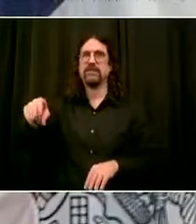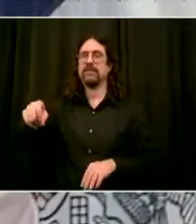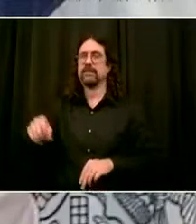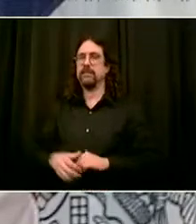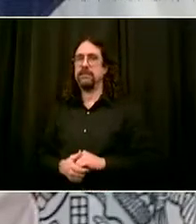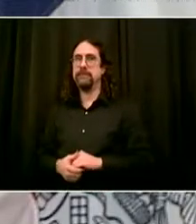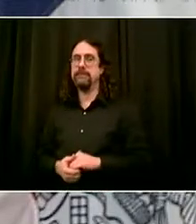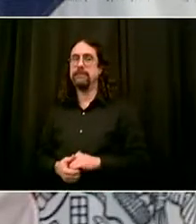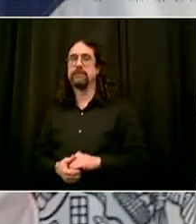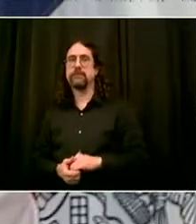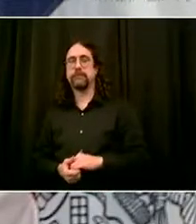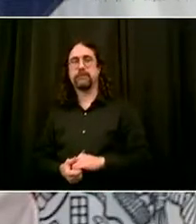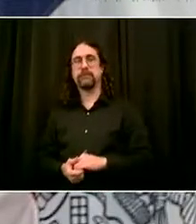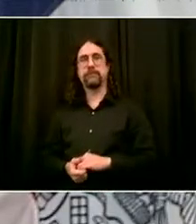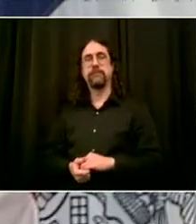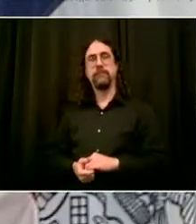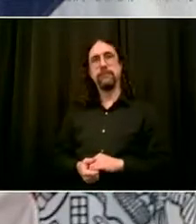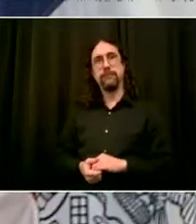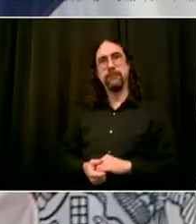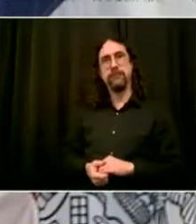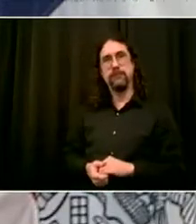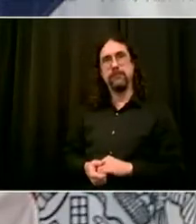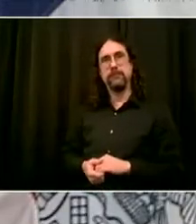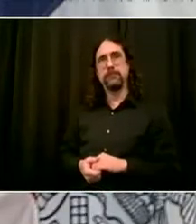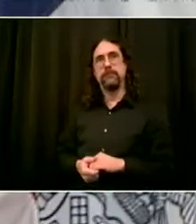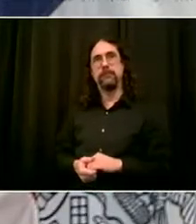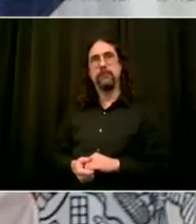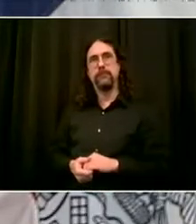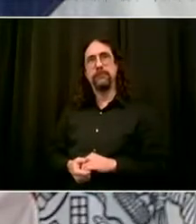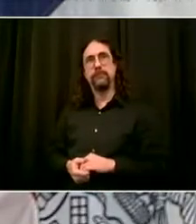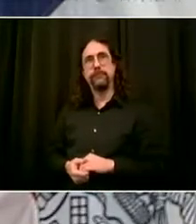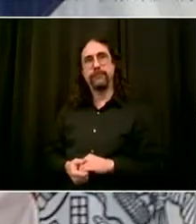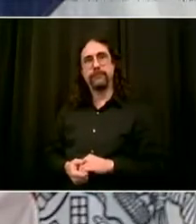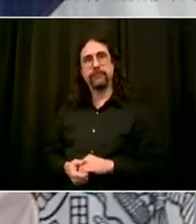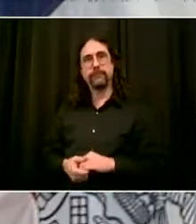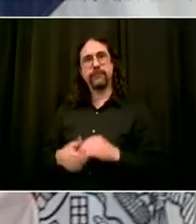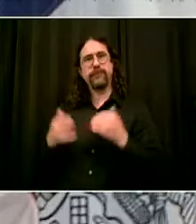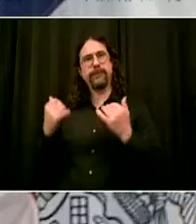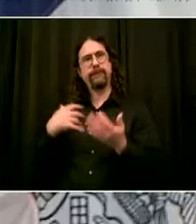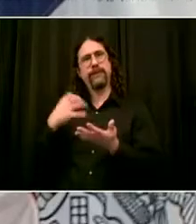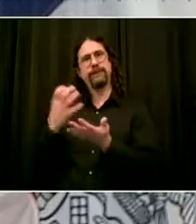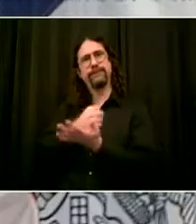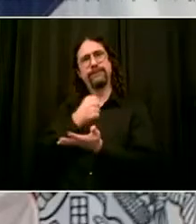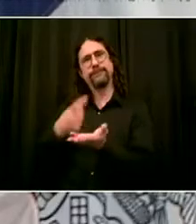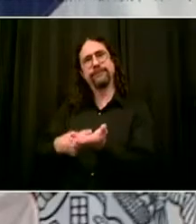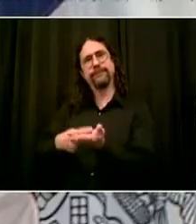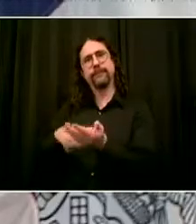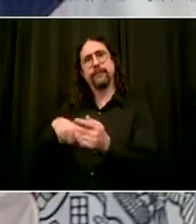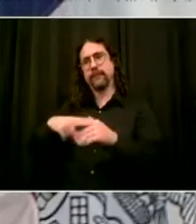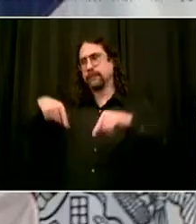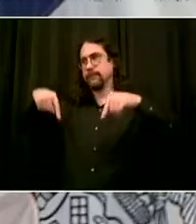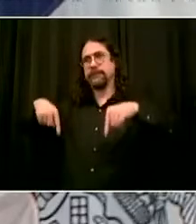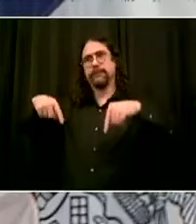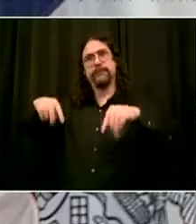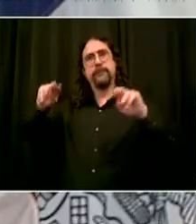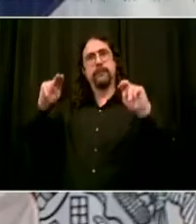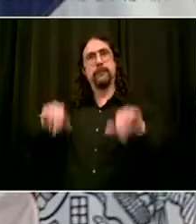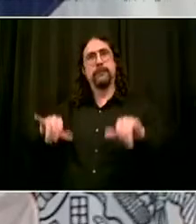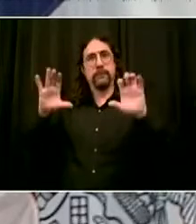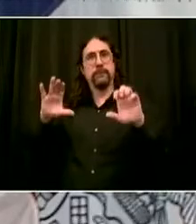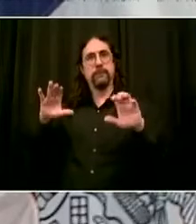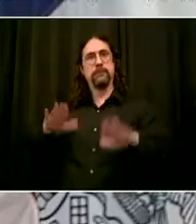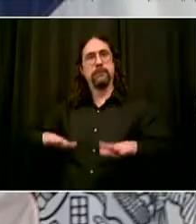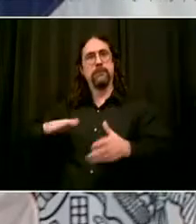to our city budget now Lord knows we had to make extraordinary changes between